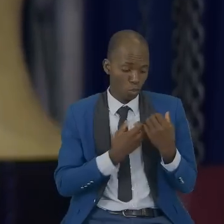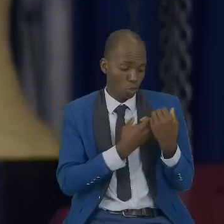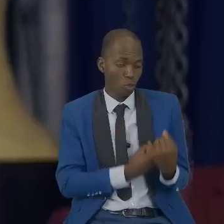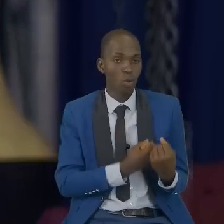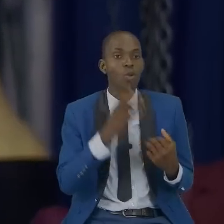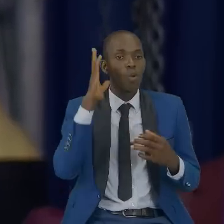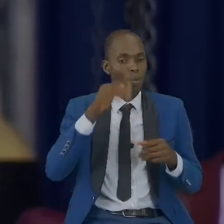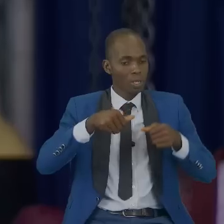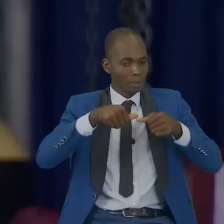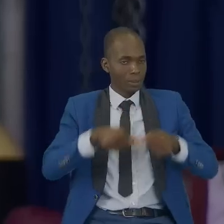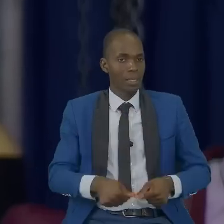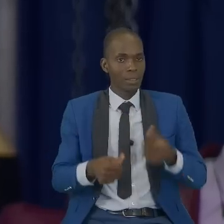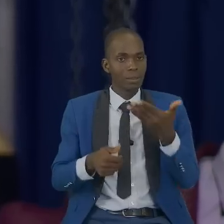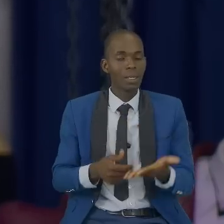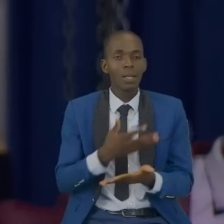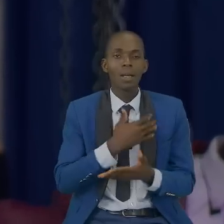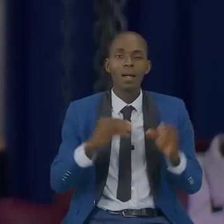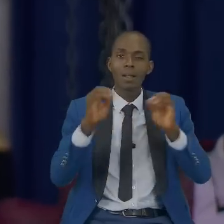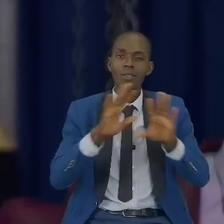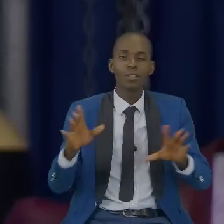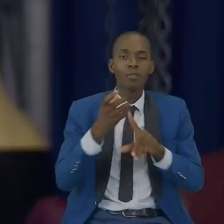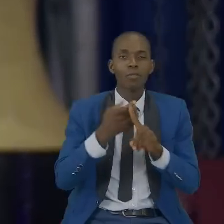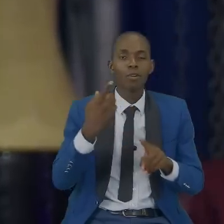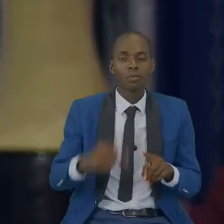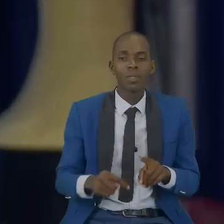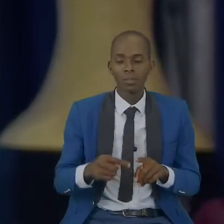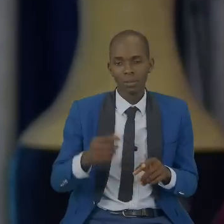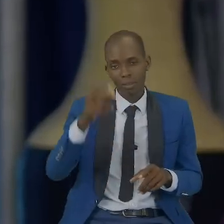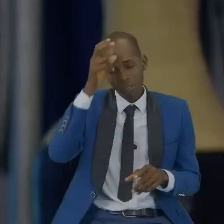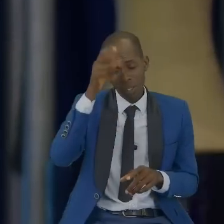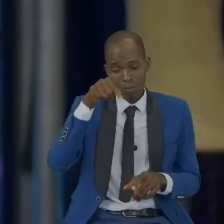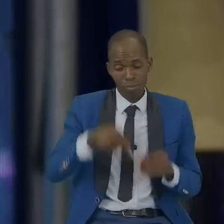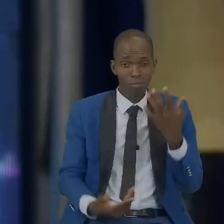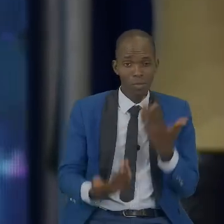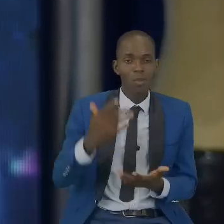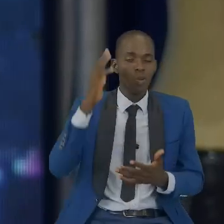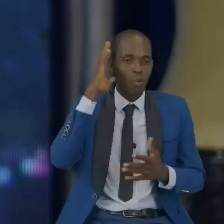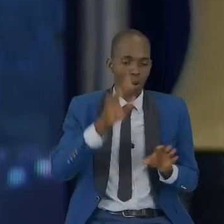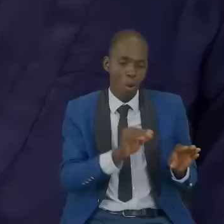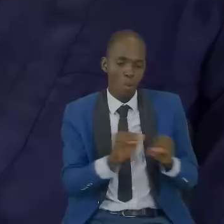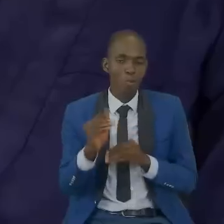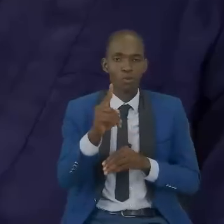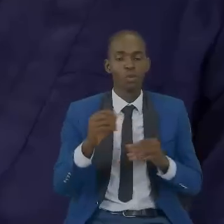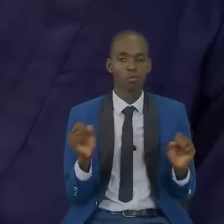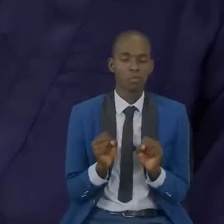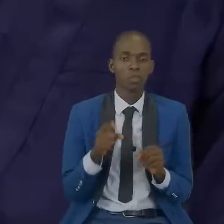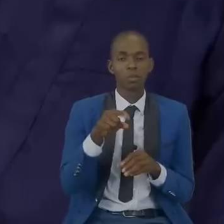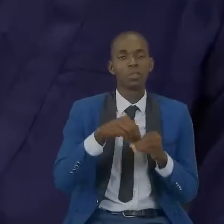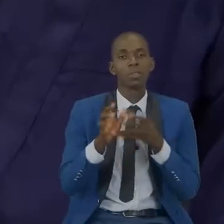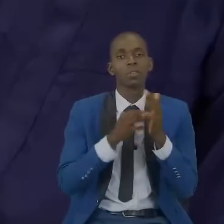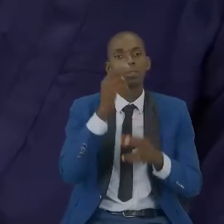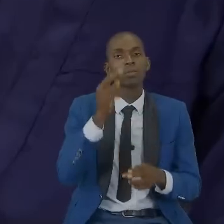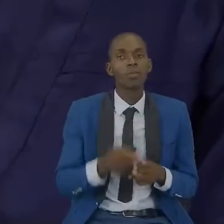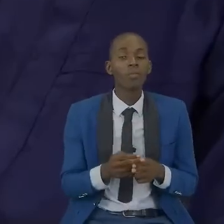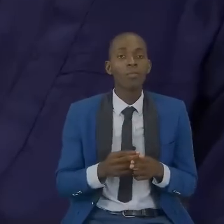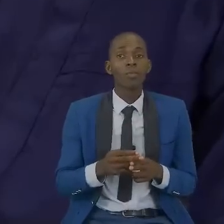there, and nothing from the pit of hell will shake you in Jesus' name. There is kind